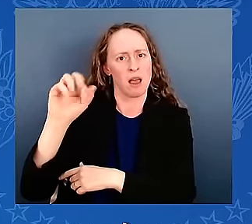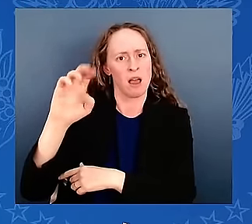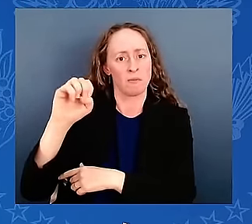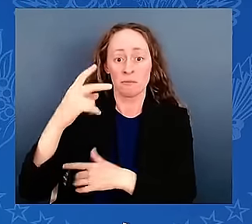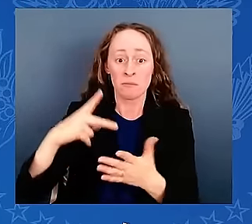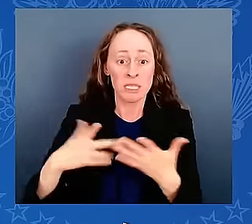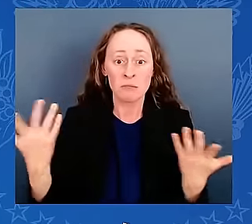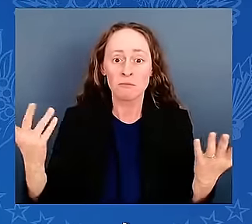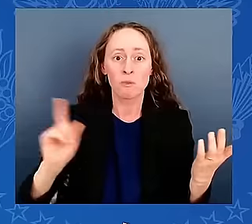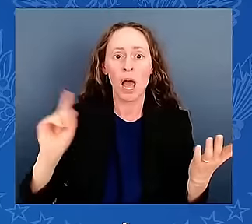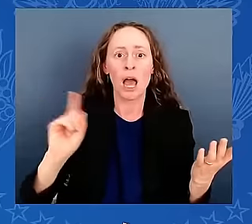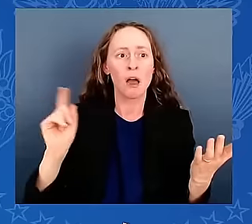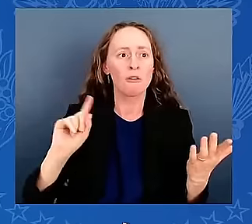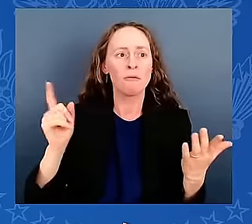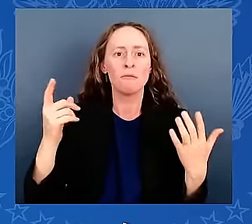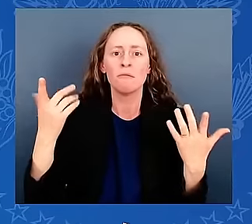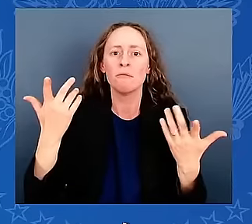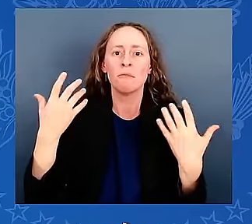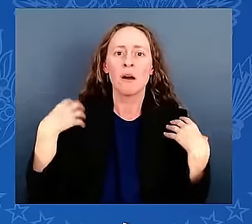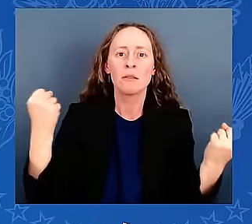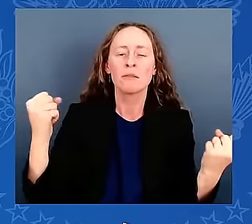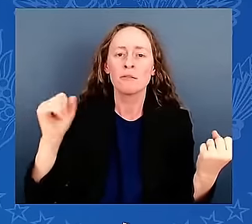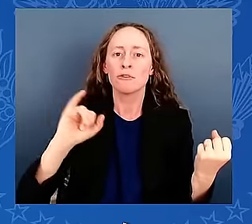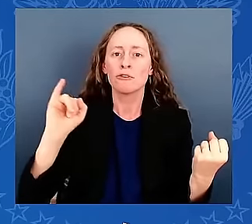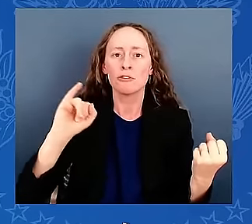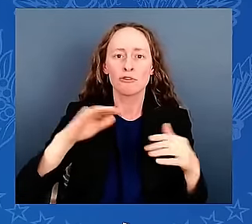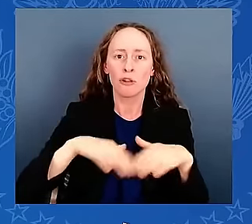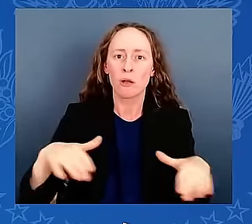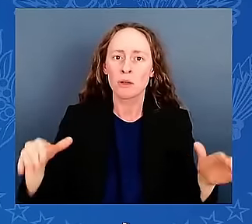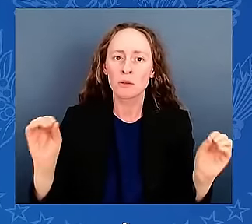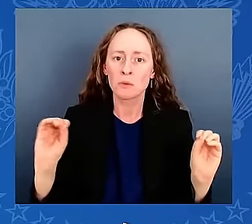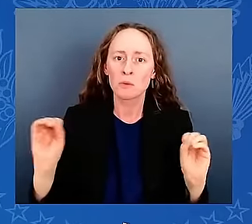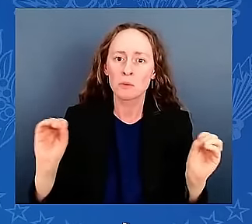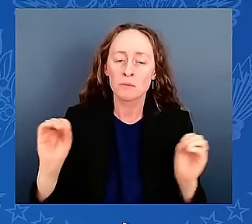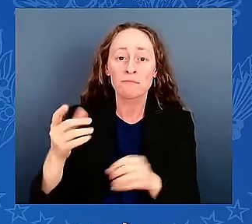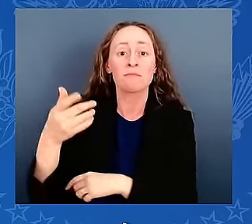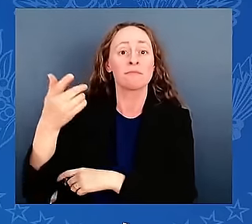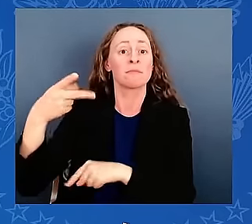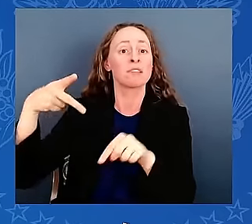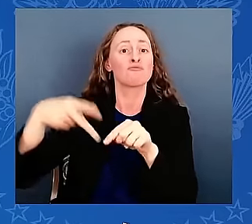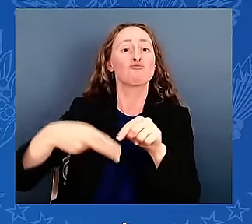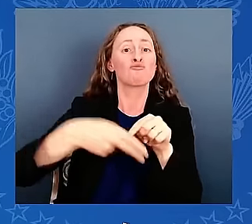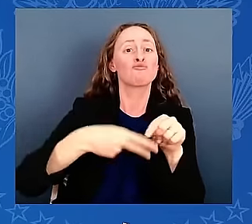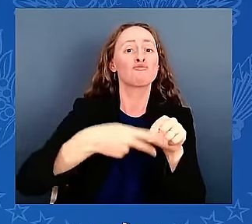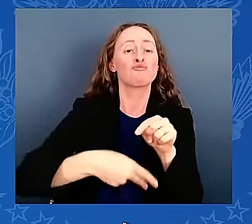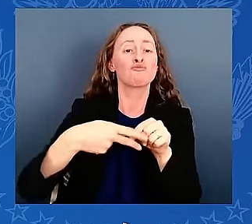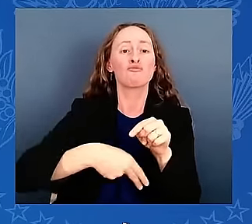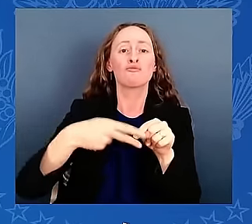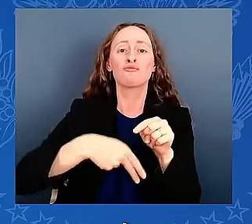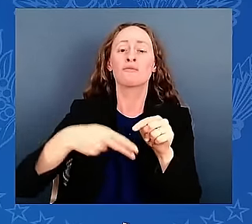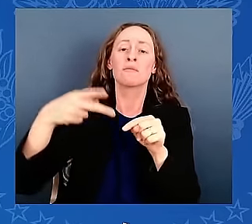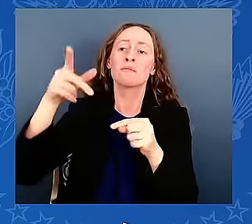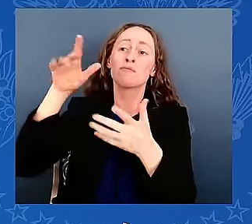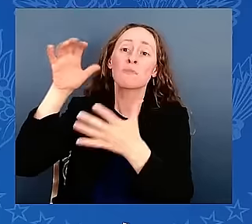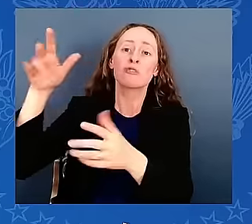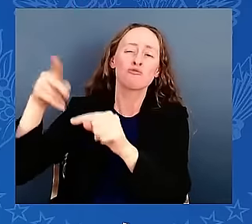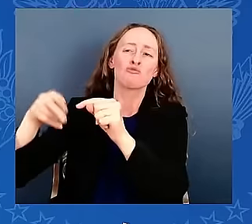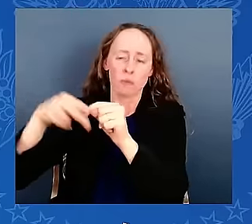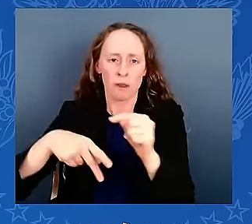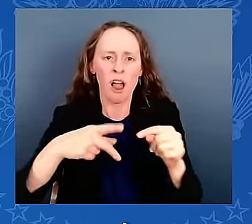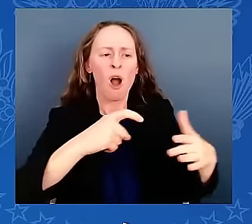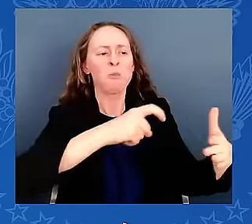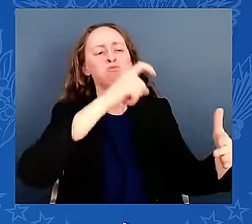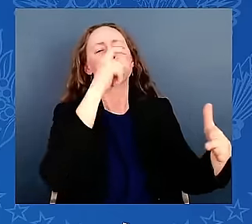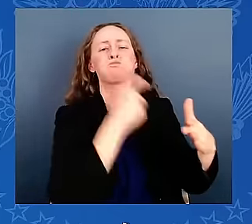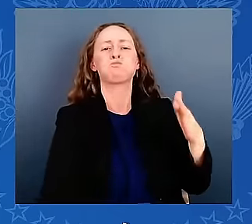cut that overwhelmingly benefited the super wealthy, the biggest corporations, and exploded the federal debt larger